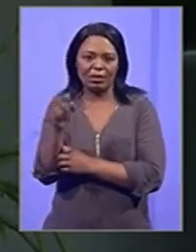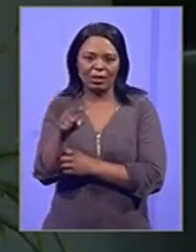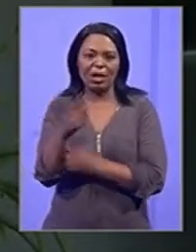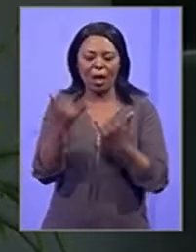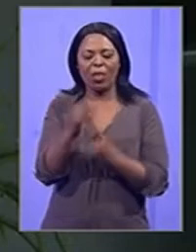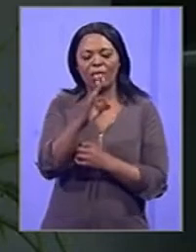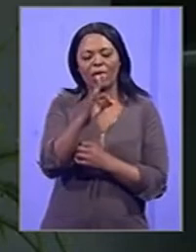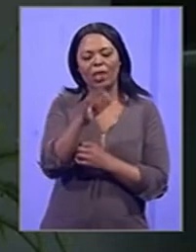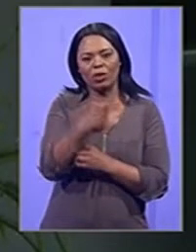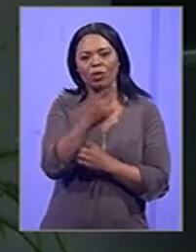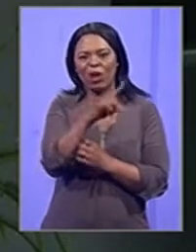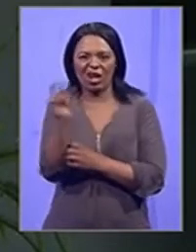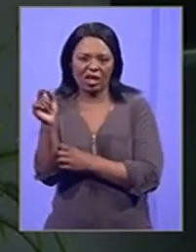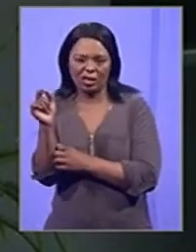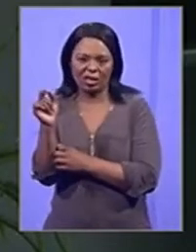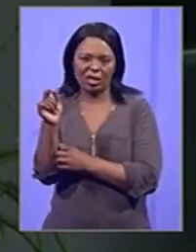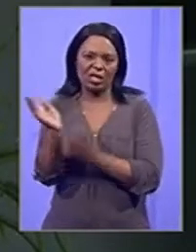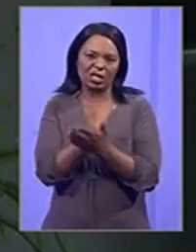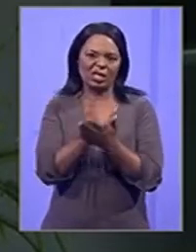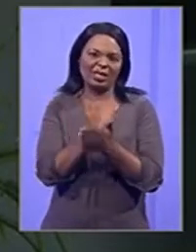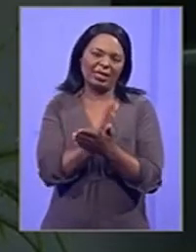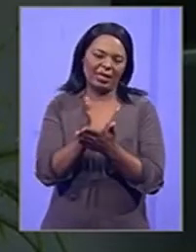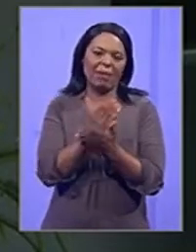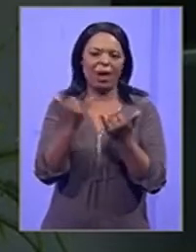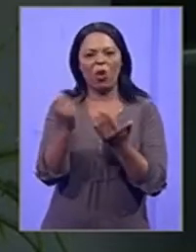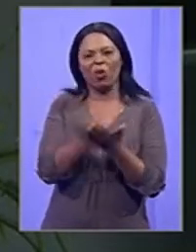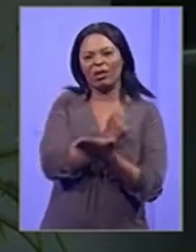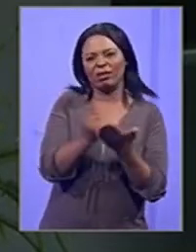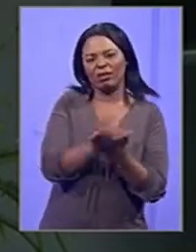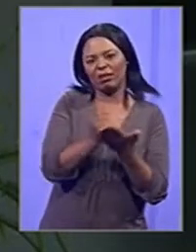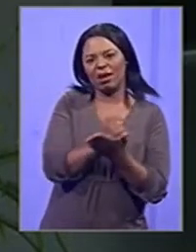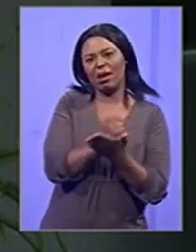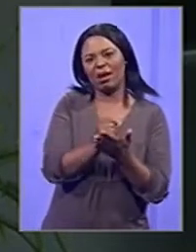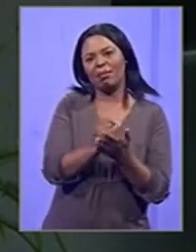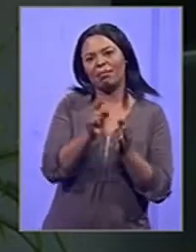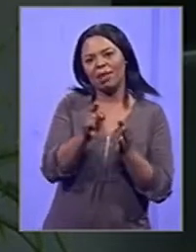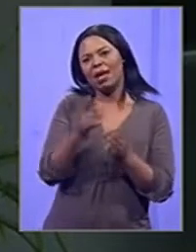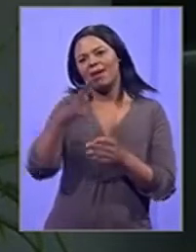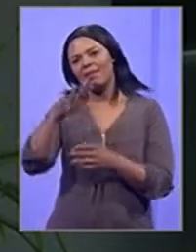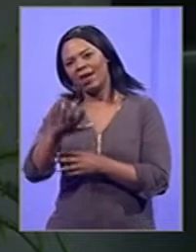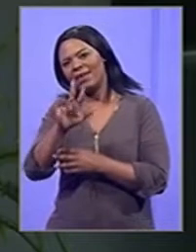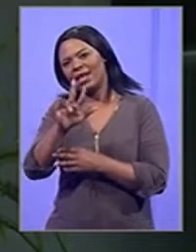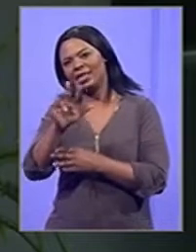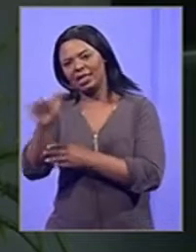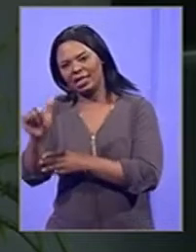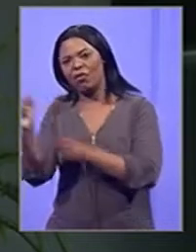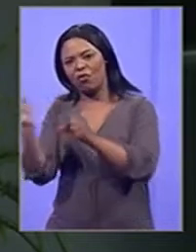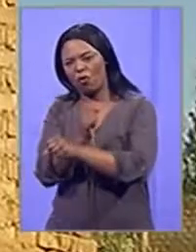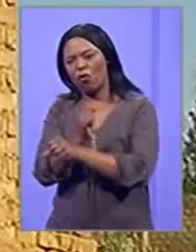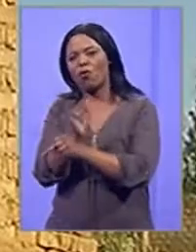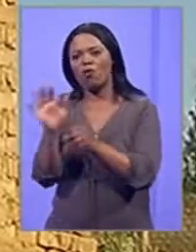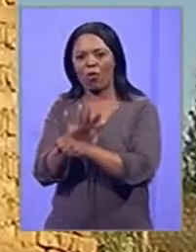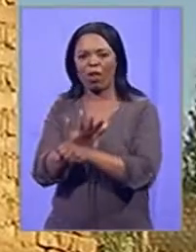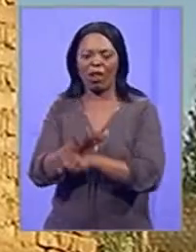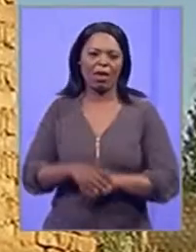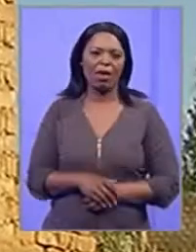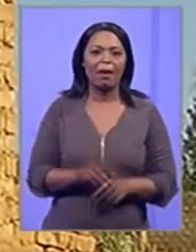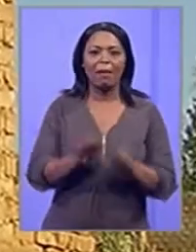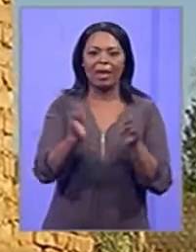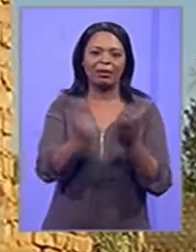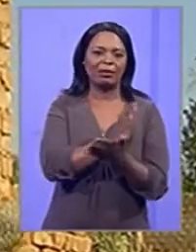3,100 and something are on conditional registration, and 486 are the ones that are fully registered. Go sa le